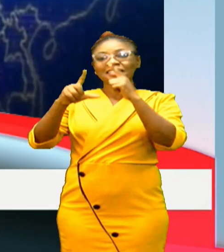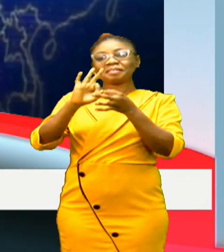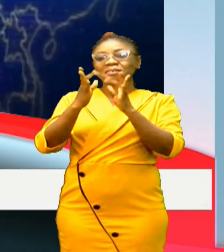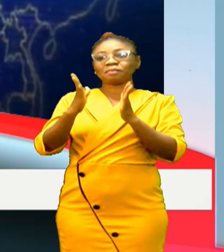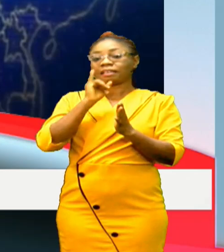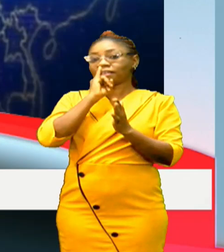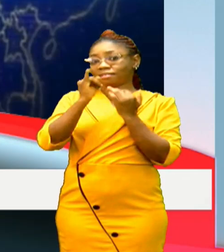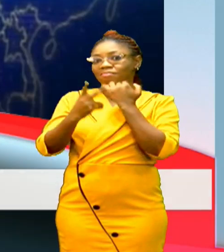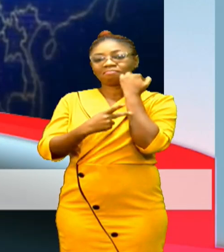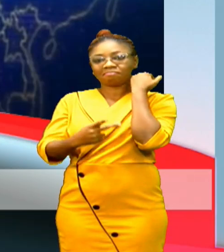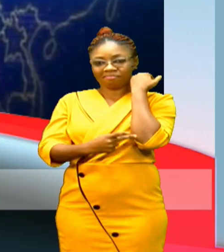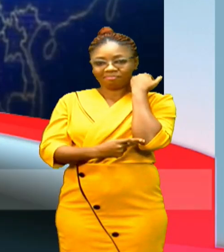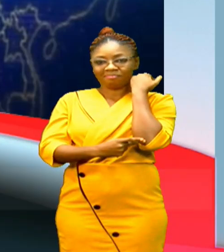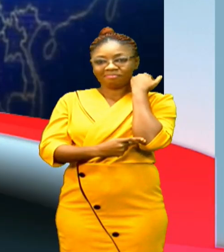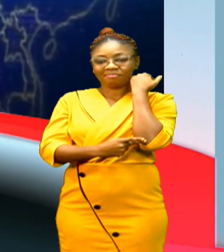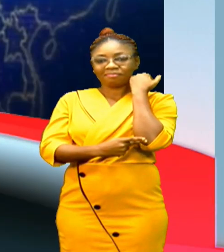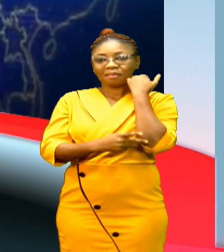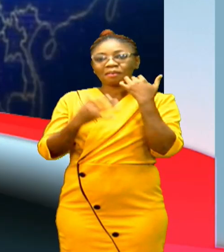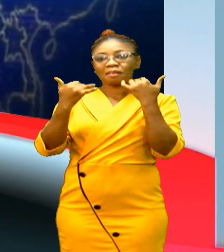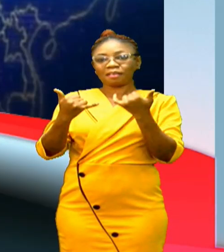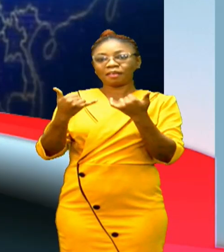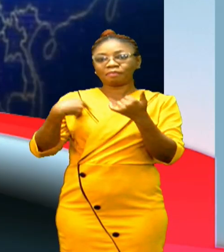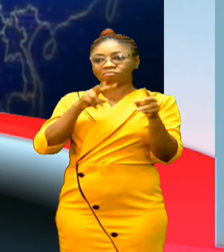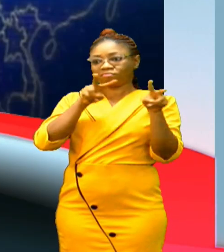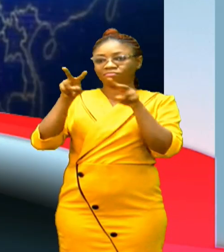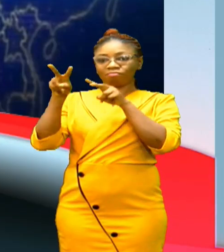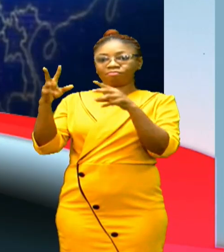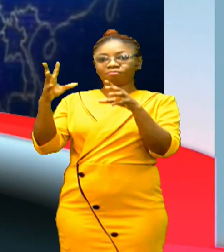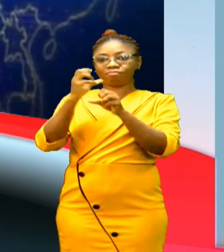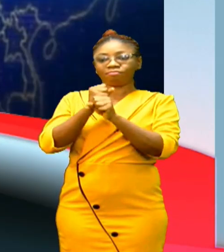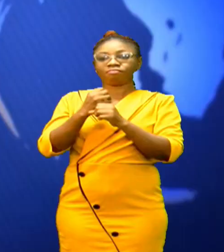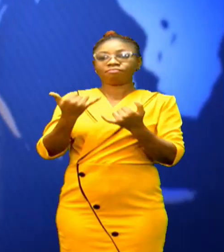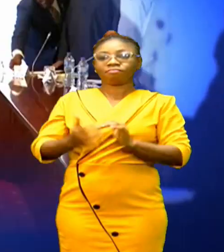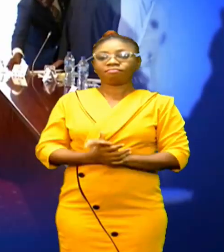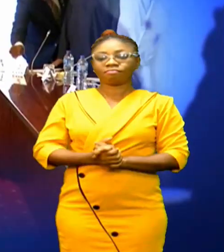is Precious Osemina. Now let's take a look at the highlights.